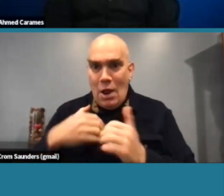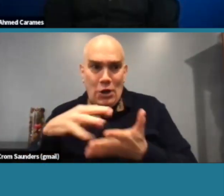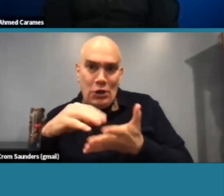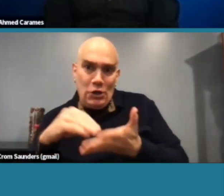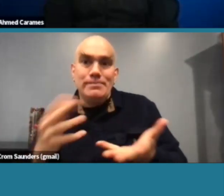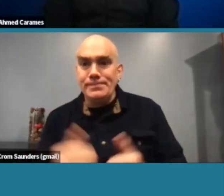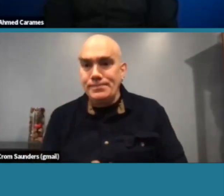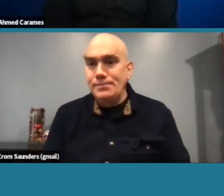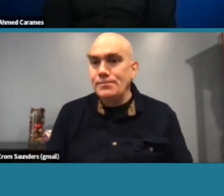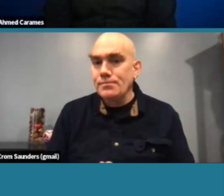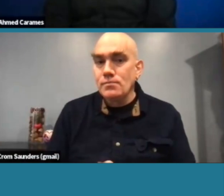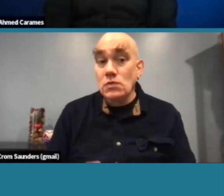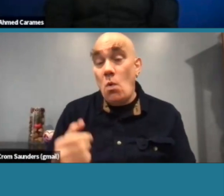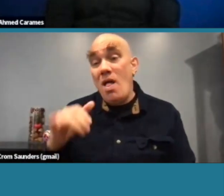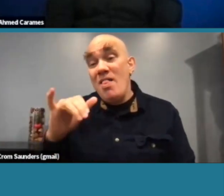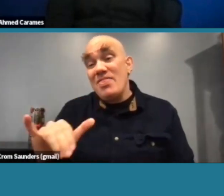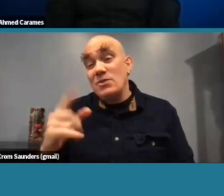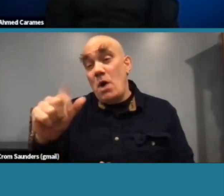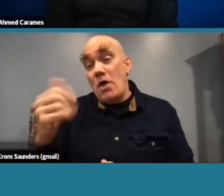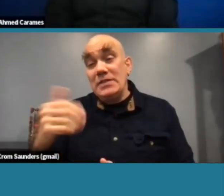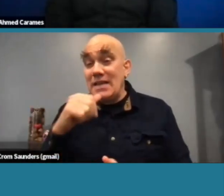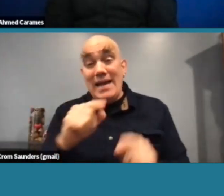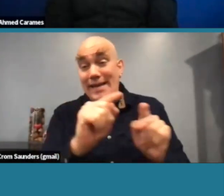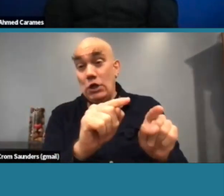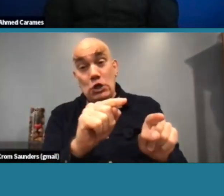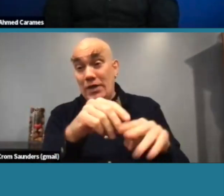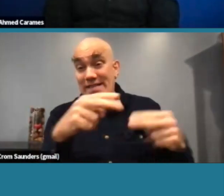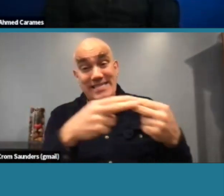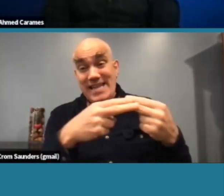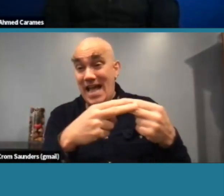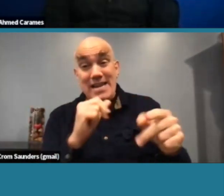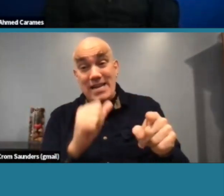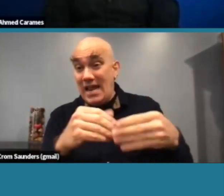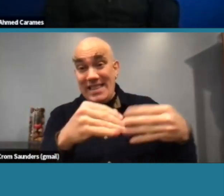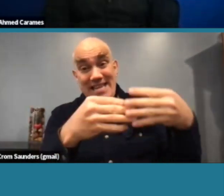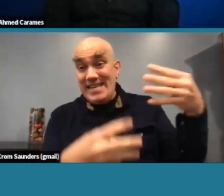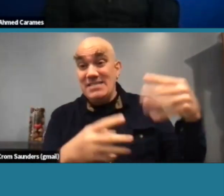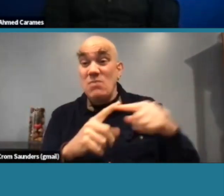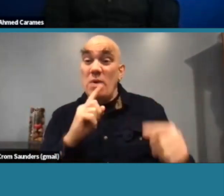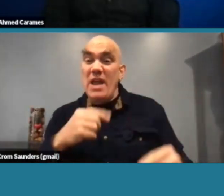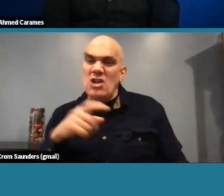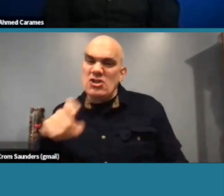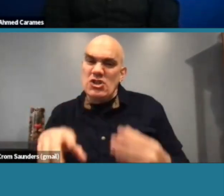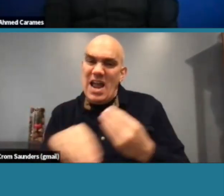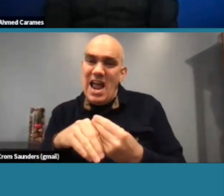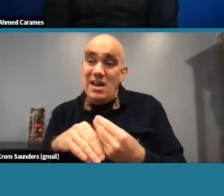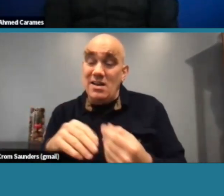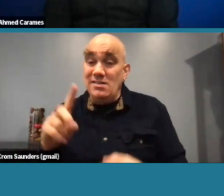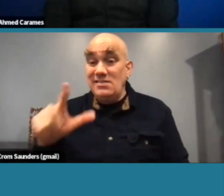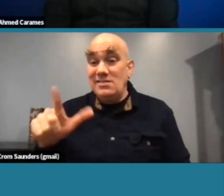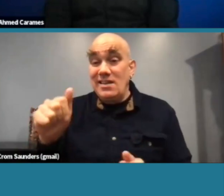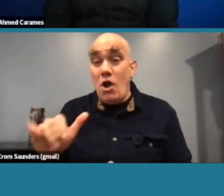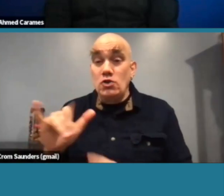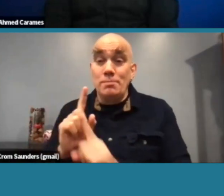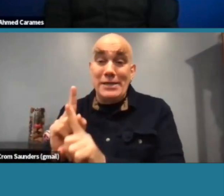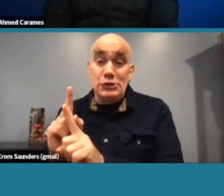moment. They may not know what they're doing in that situation, and we can provide that layer of support. I mean, the